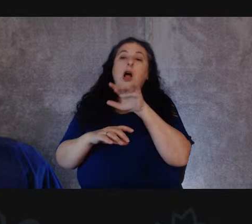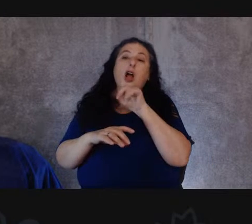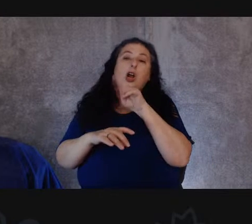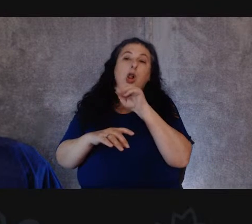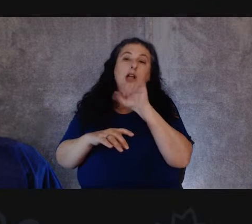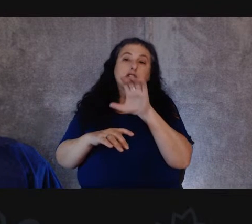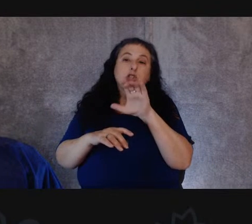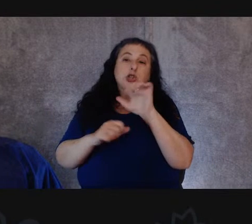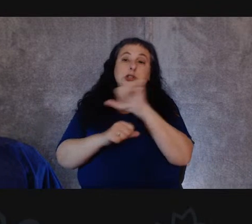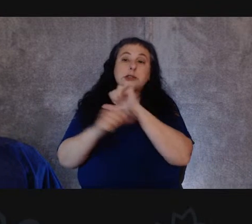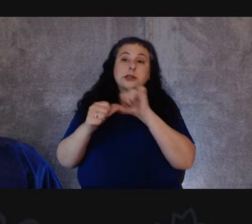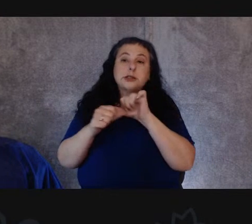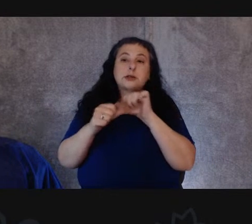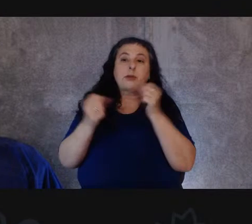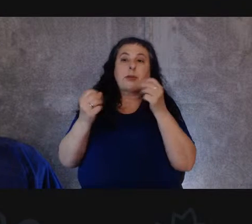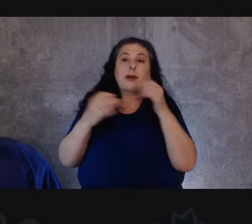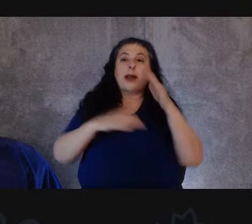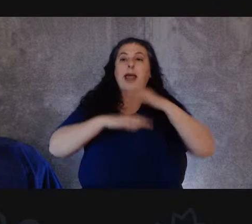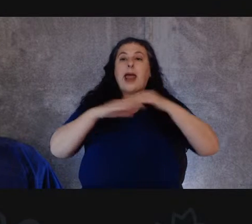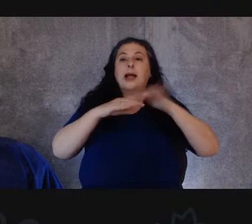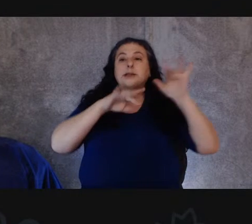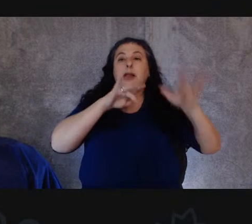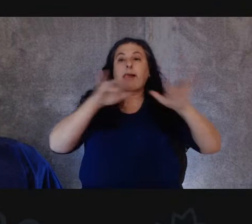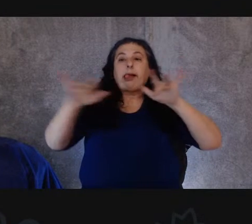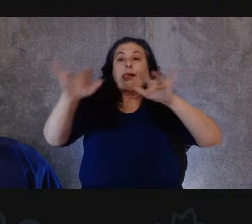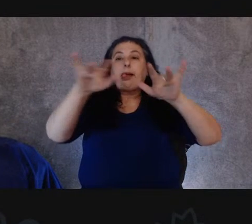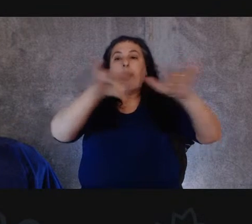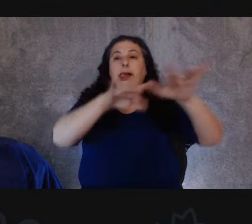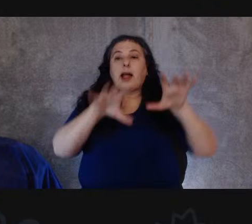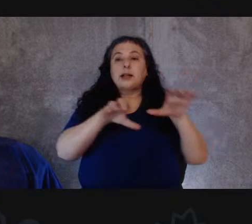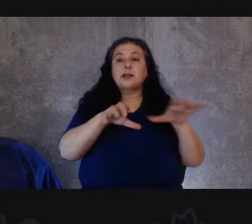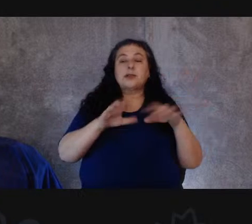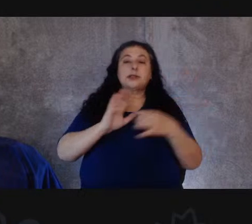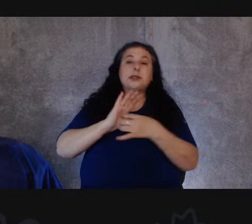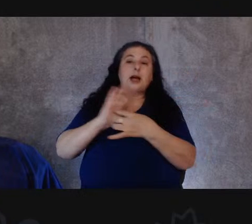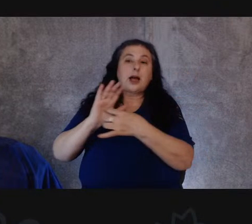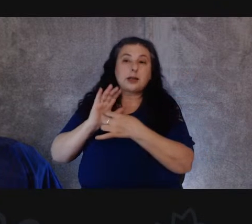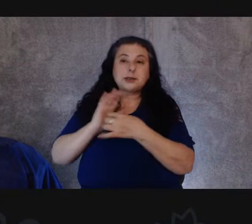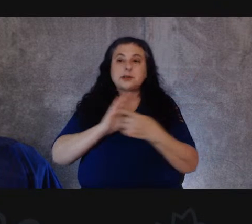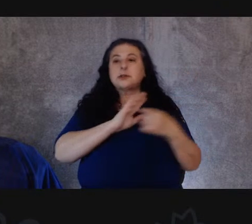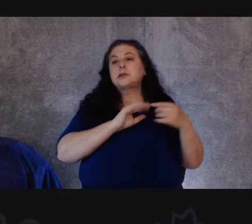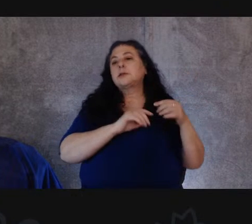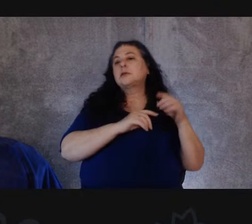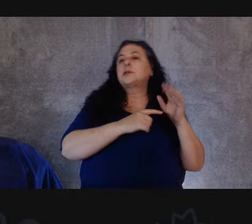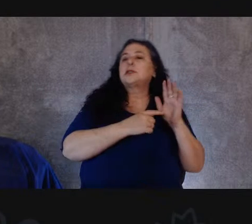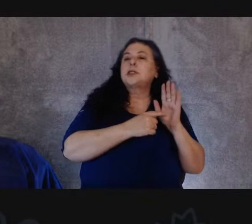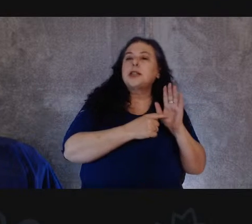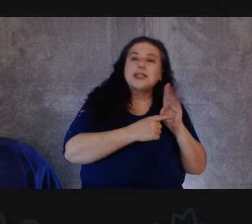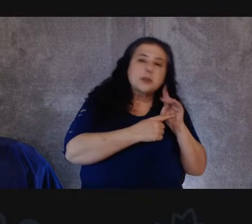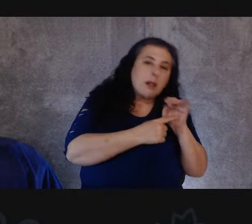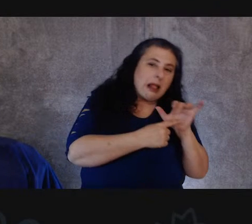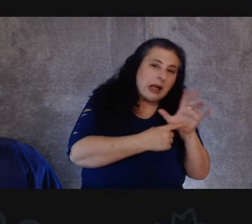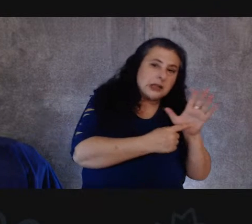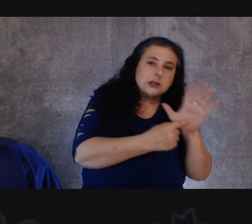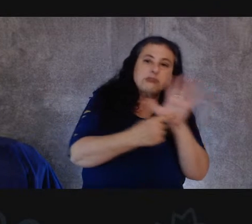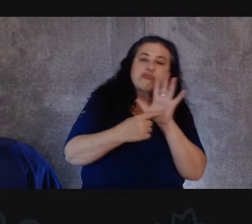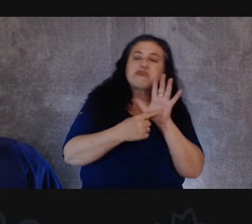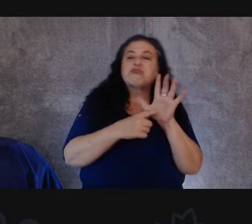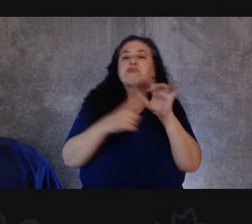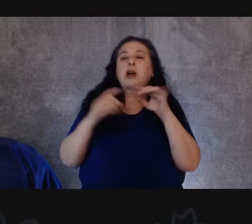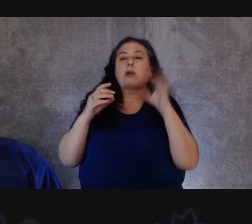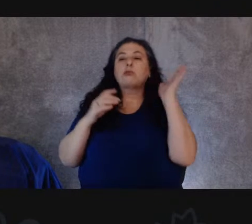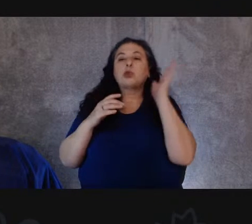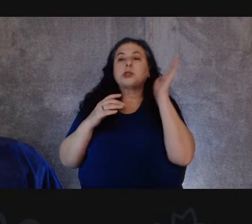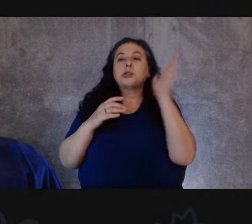numerous hands-on activities, demonstrations, displays, Also a presentation on